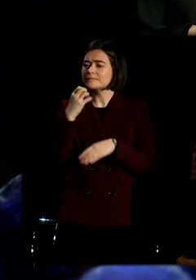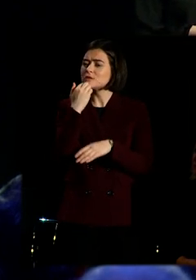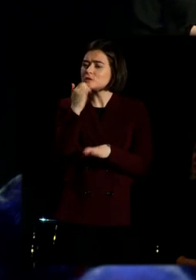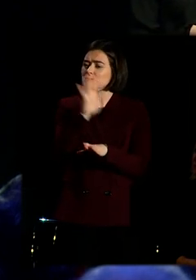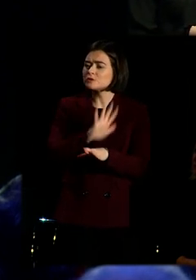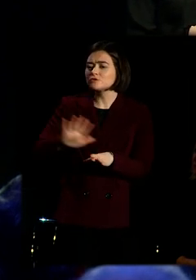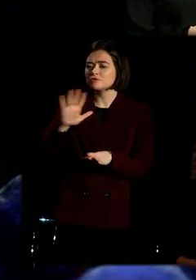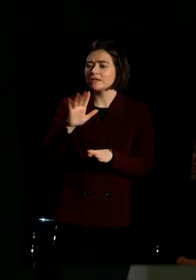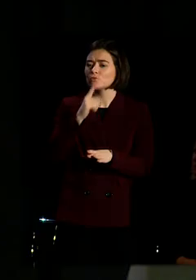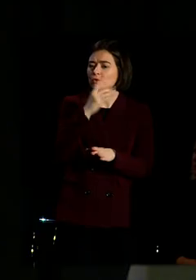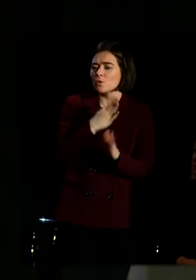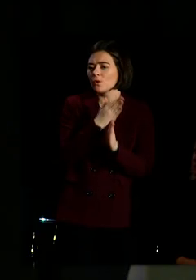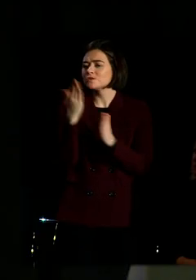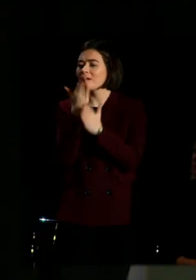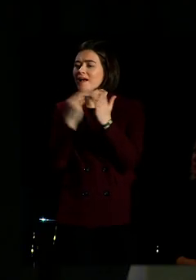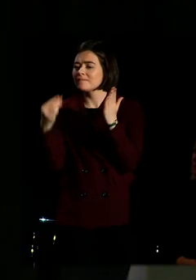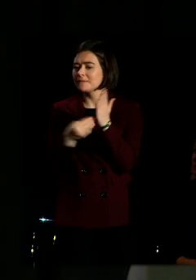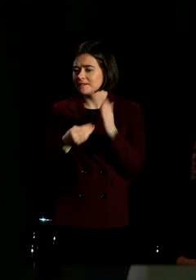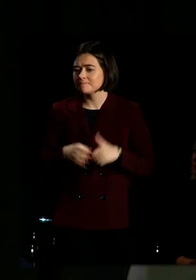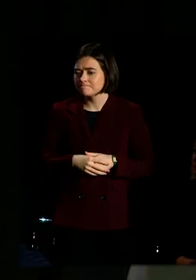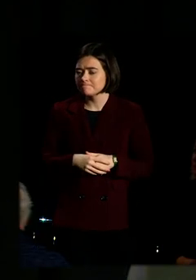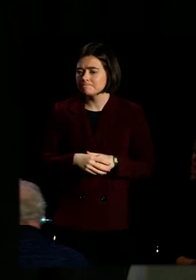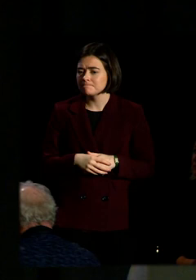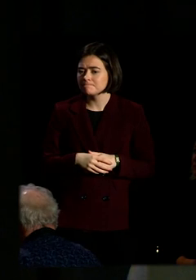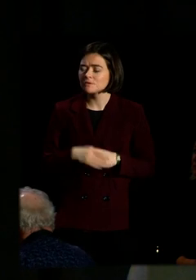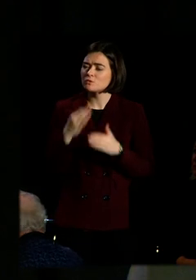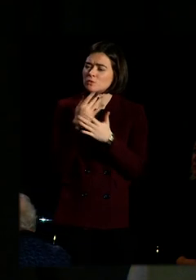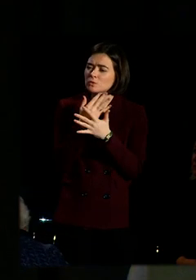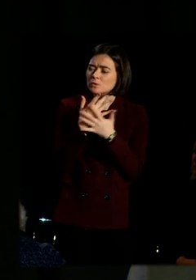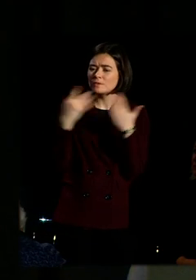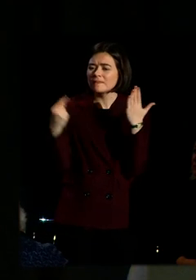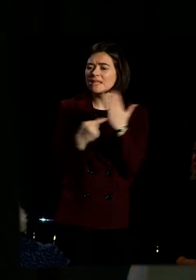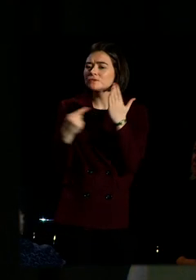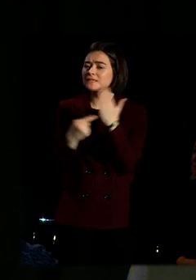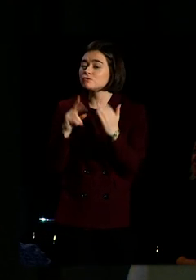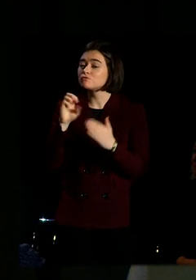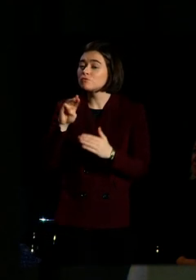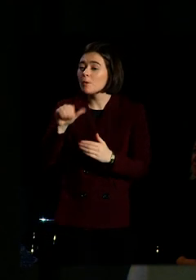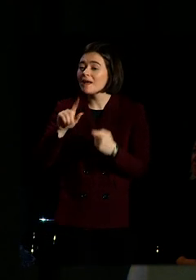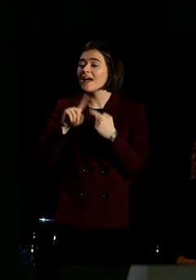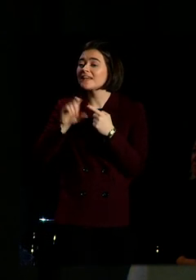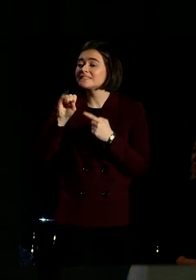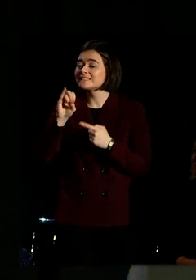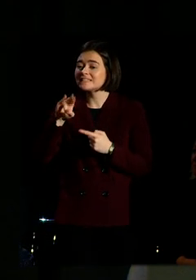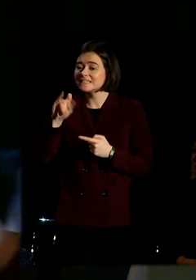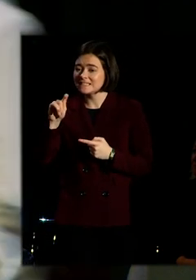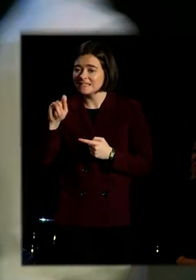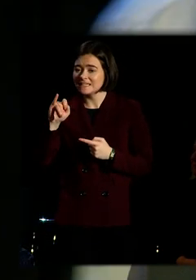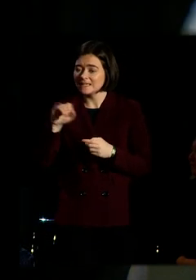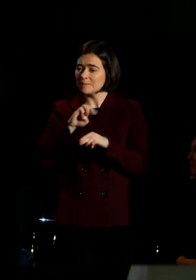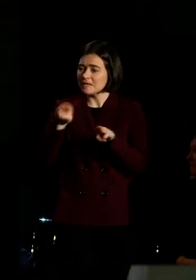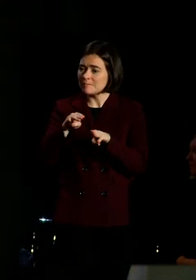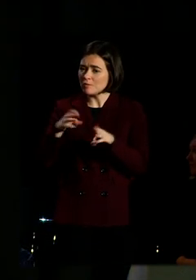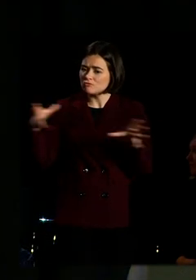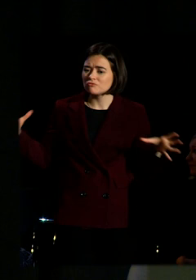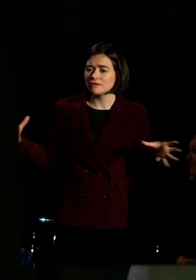between 250,000. Hundreds of thousands of Roma and Sinti people were rounded up,